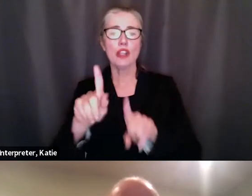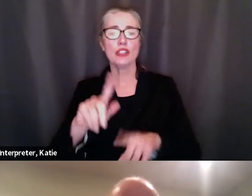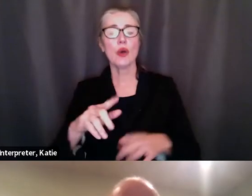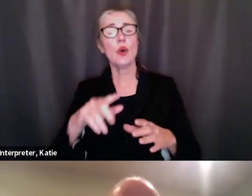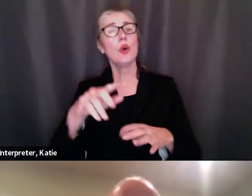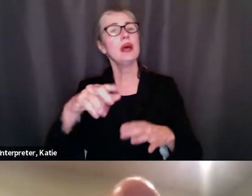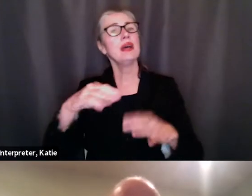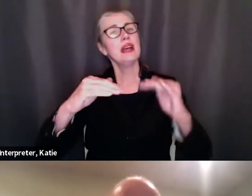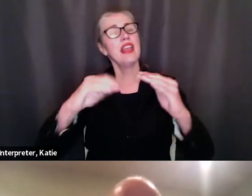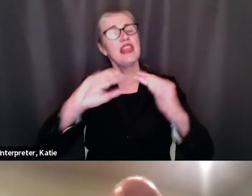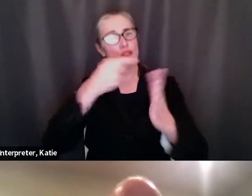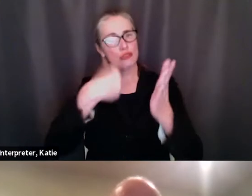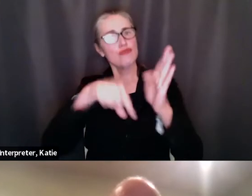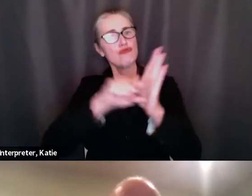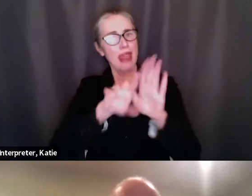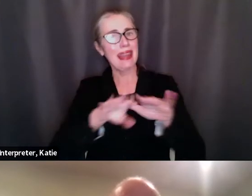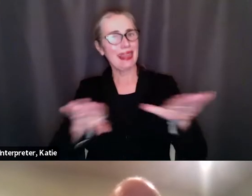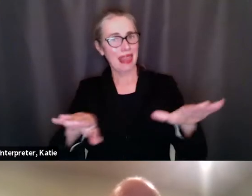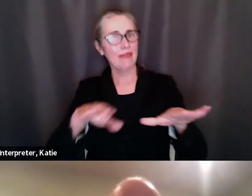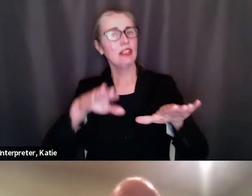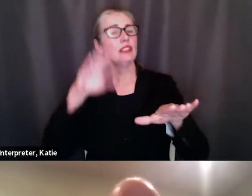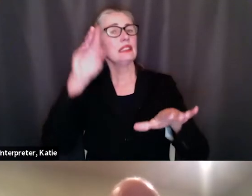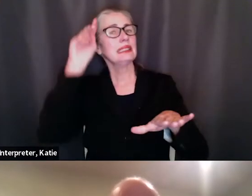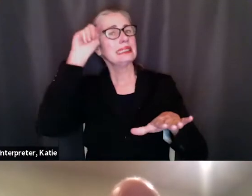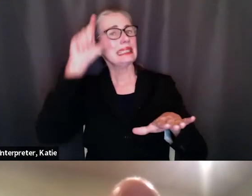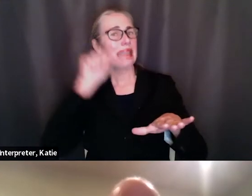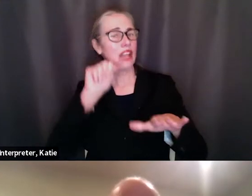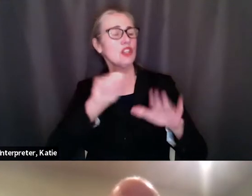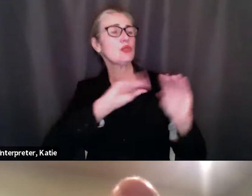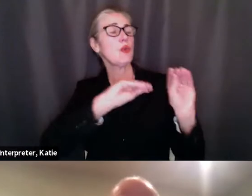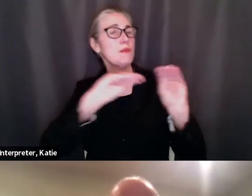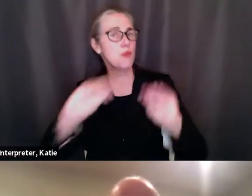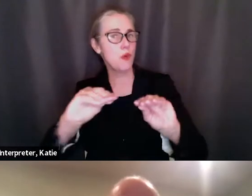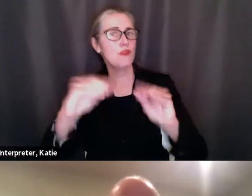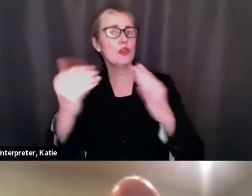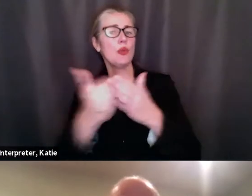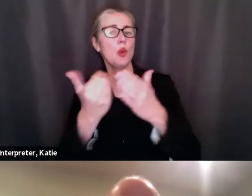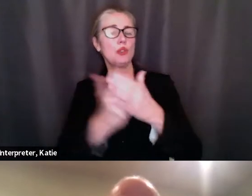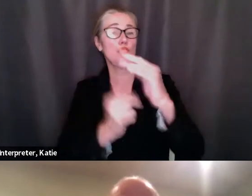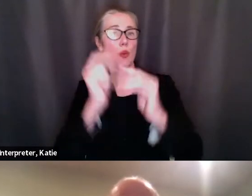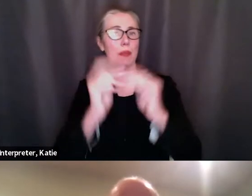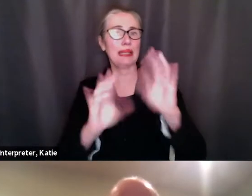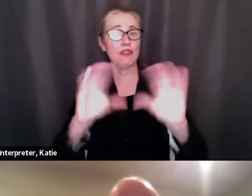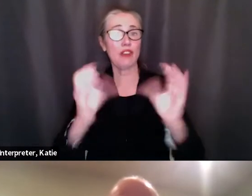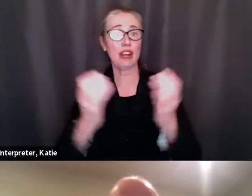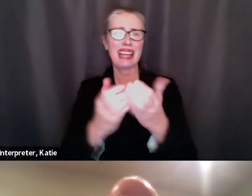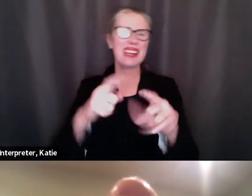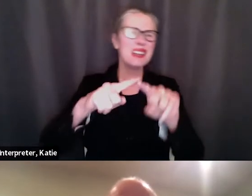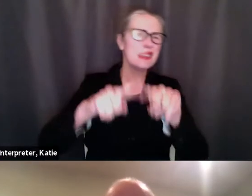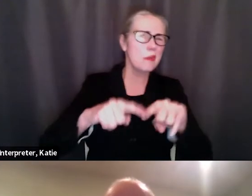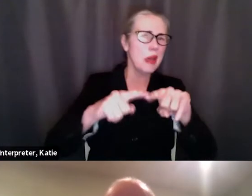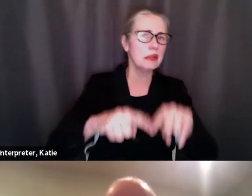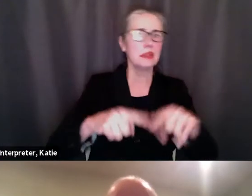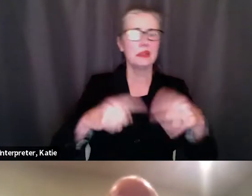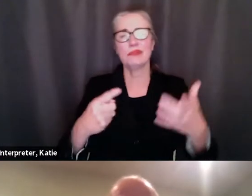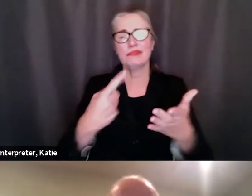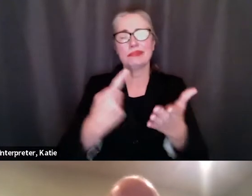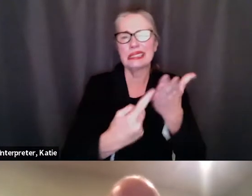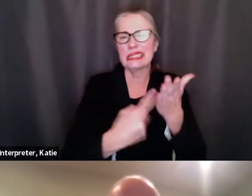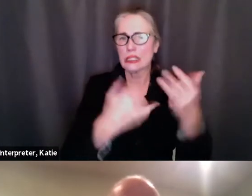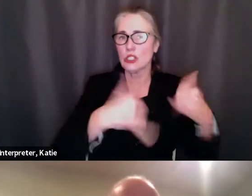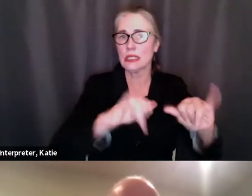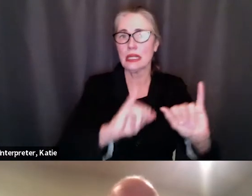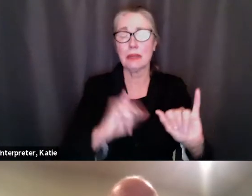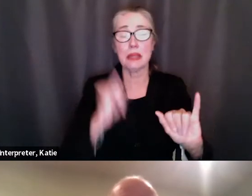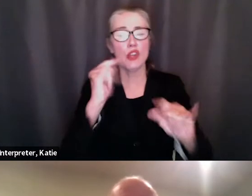moving into the new facilities it's up for some discussion but depending on our enrollment and any other unforeseen factors